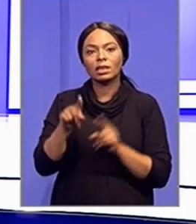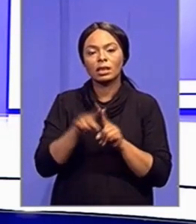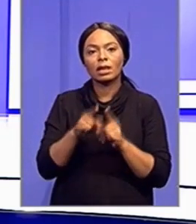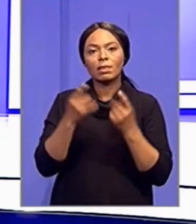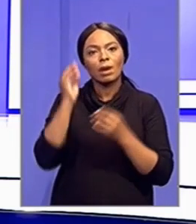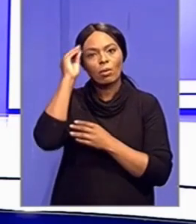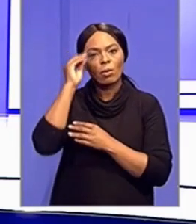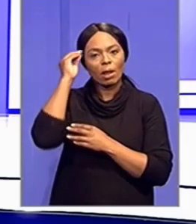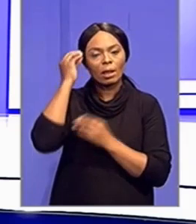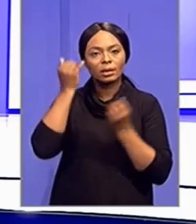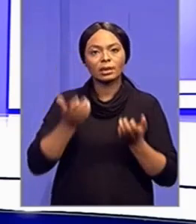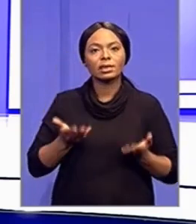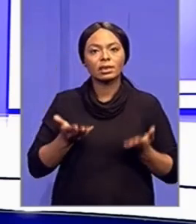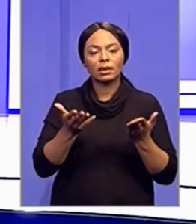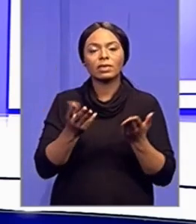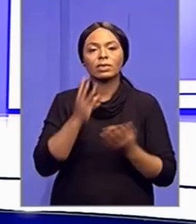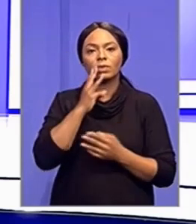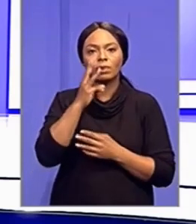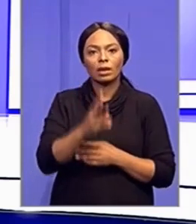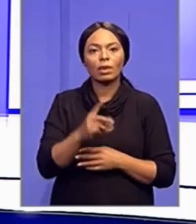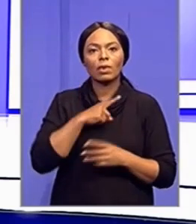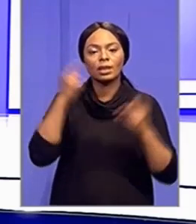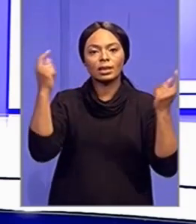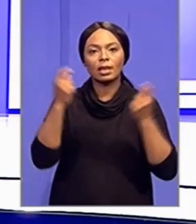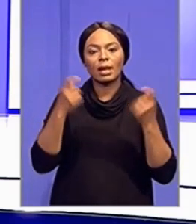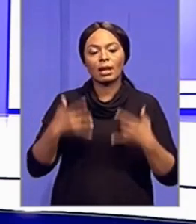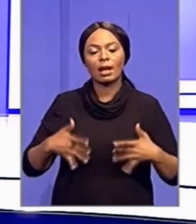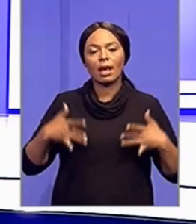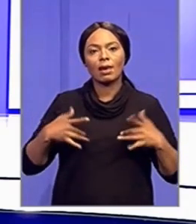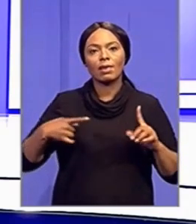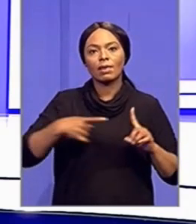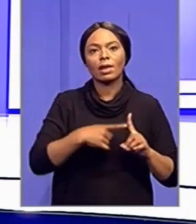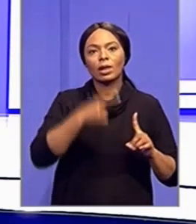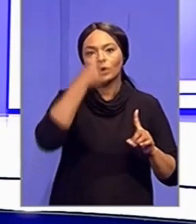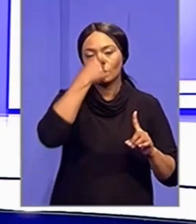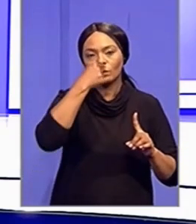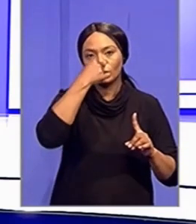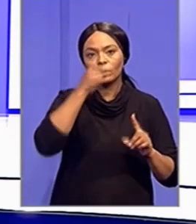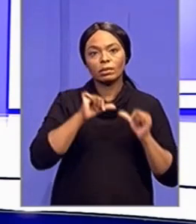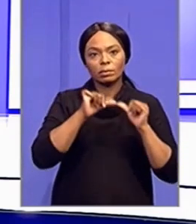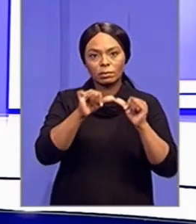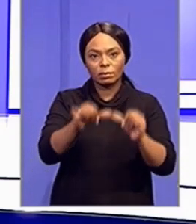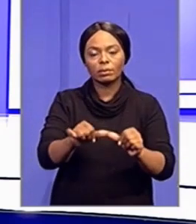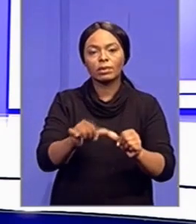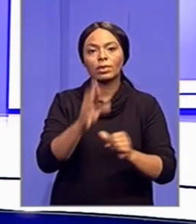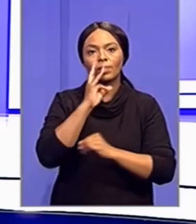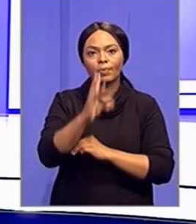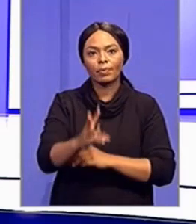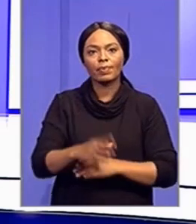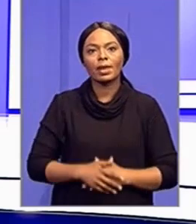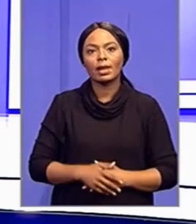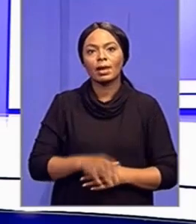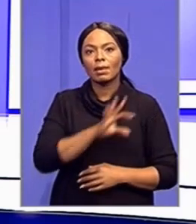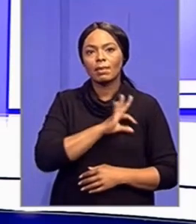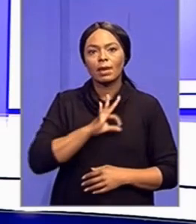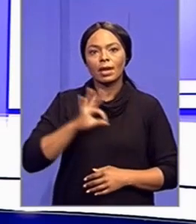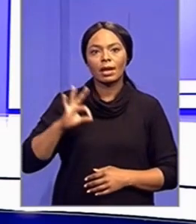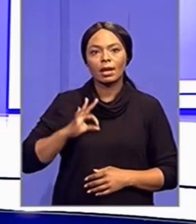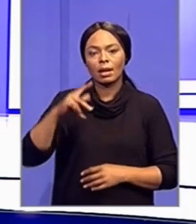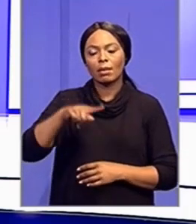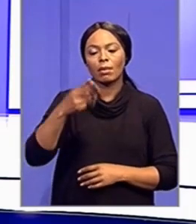ya ditukišetšo tša meletlo ya go keteka bophelo bja Tutu o gare o tšhaba diatla. Mme a ra ngaka Mphophalatsi o tsebagaditše le